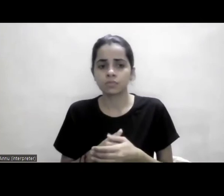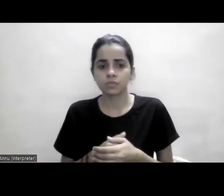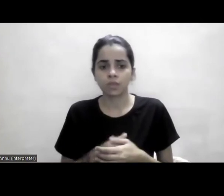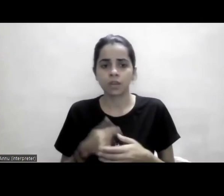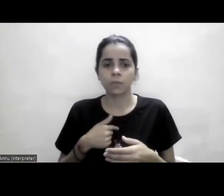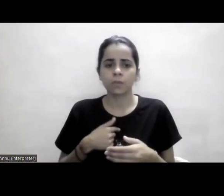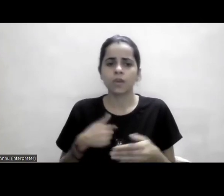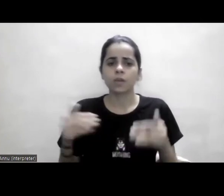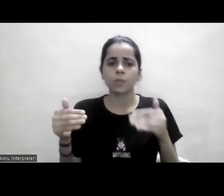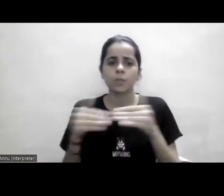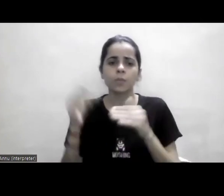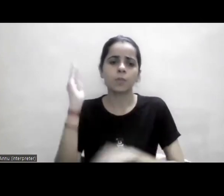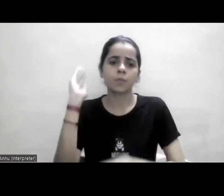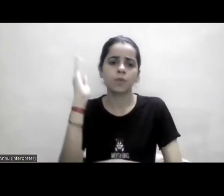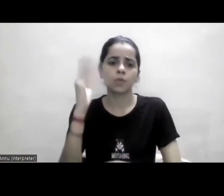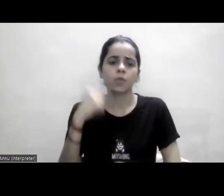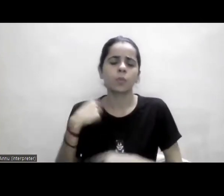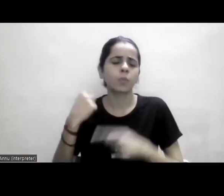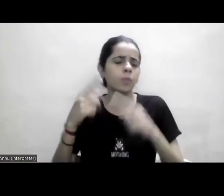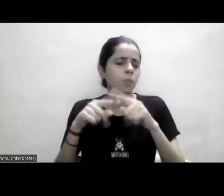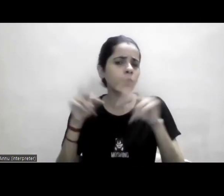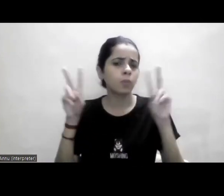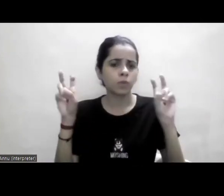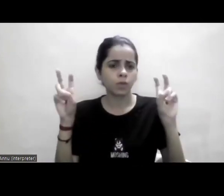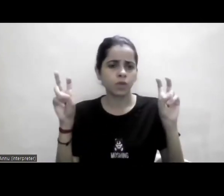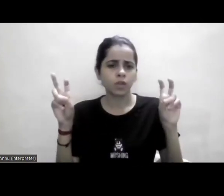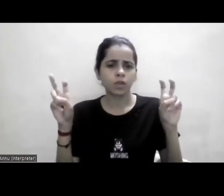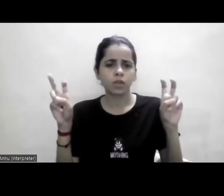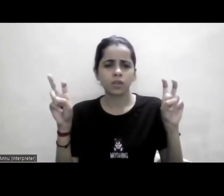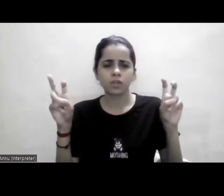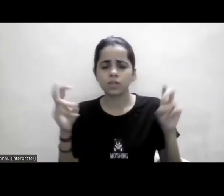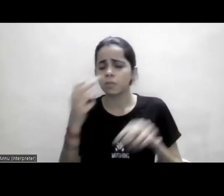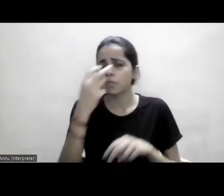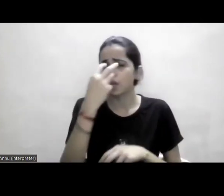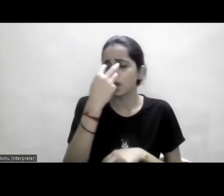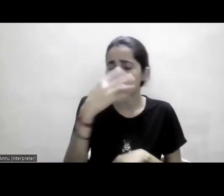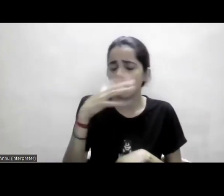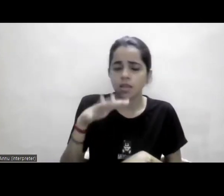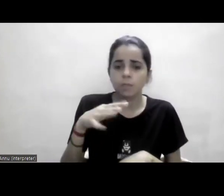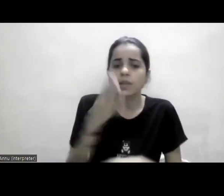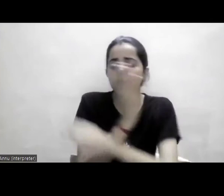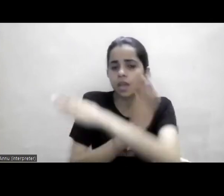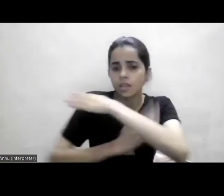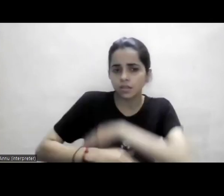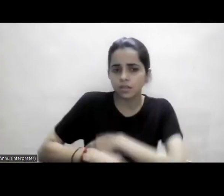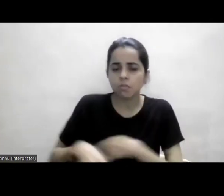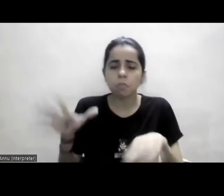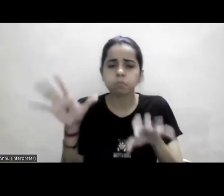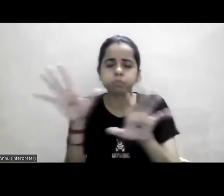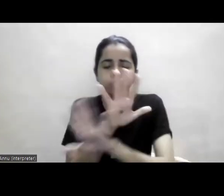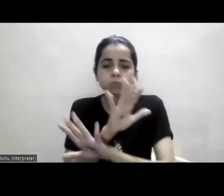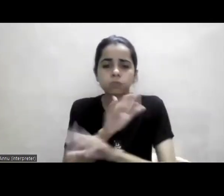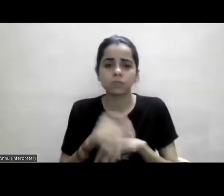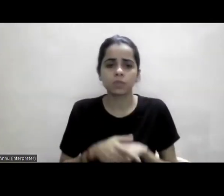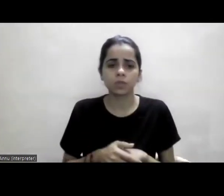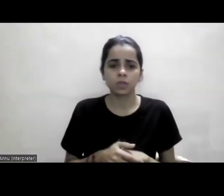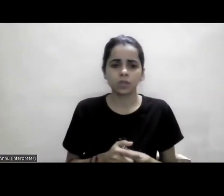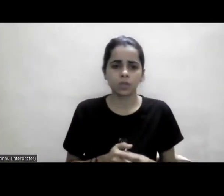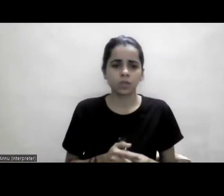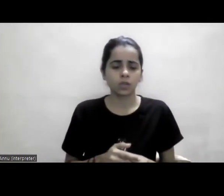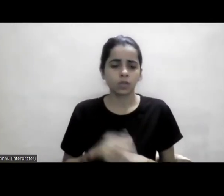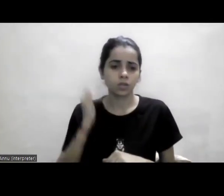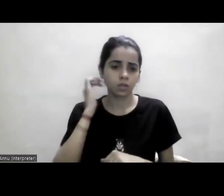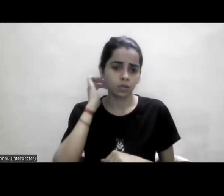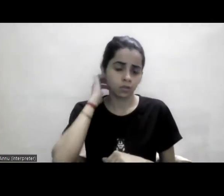session would be about invisible disabilities. So far, for the